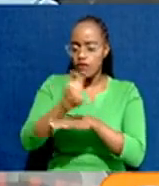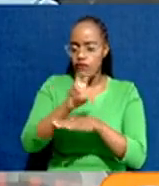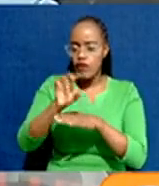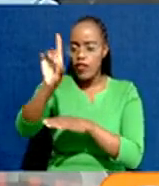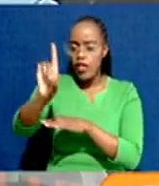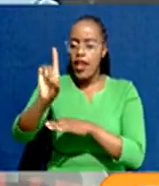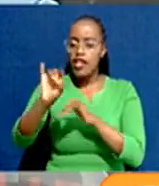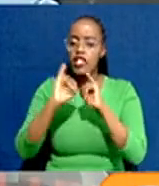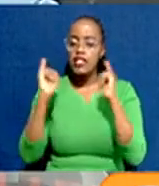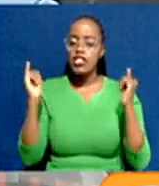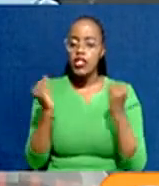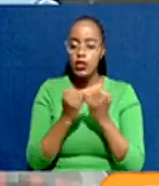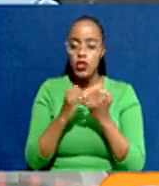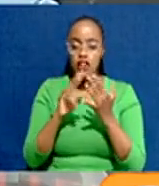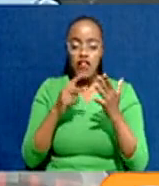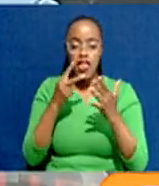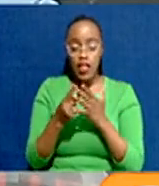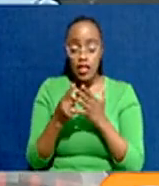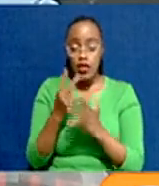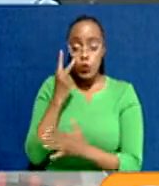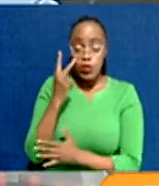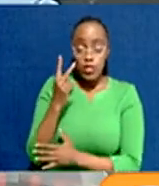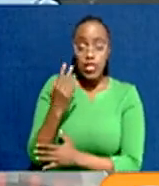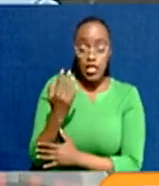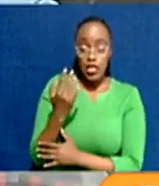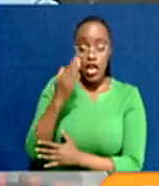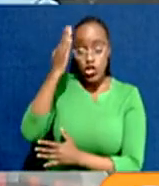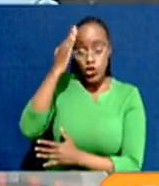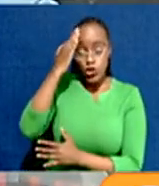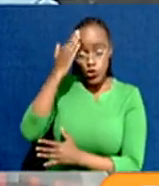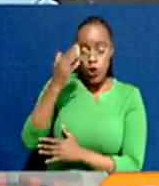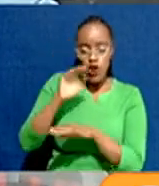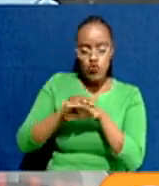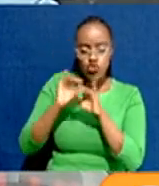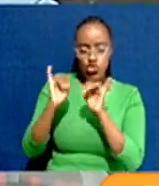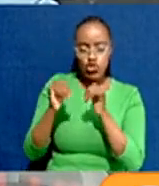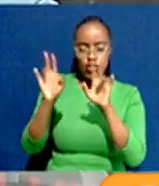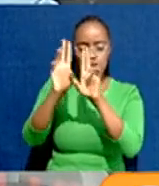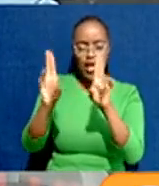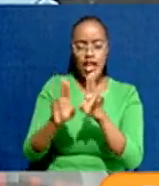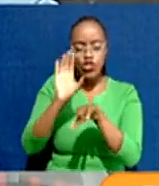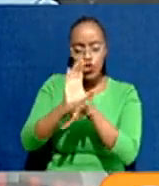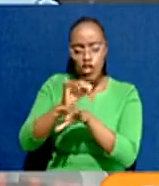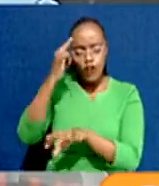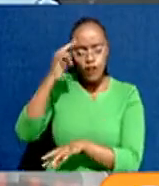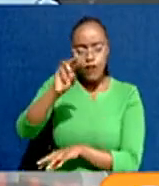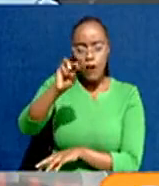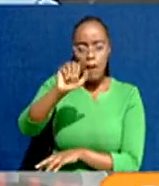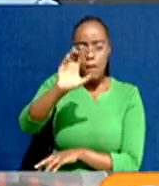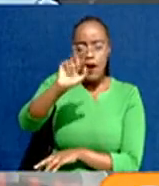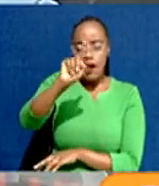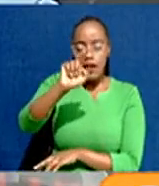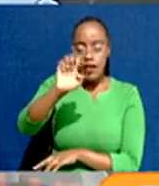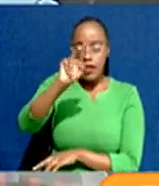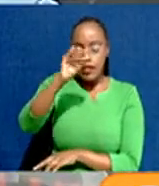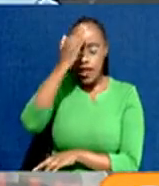religious institutions, failed to notice past Mackenzie's Good News International Church excess due